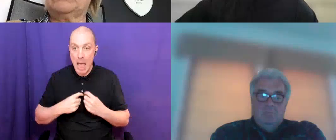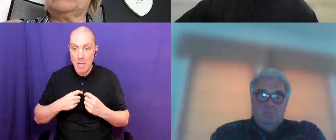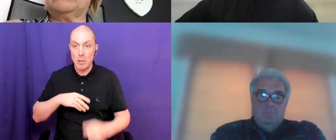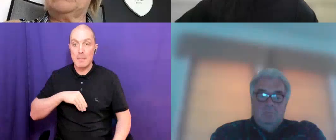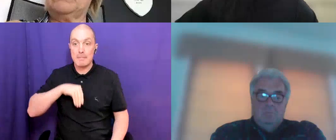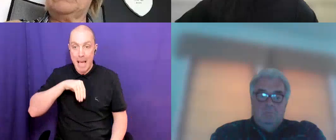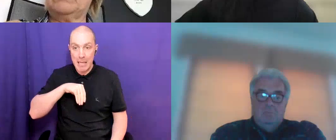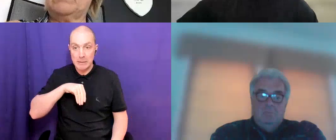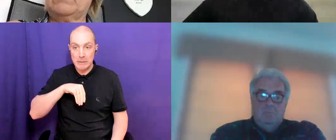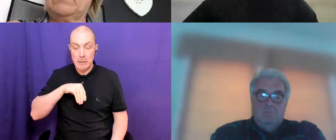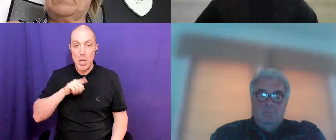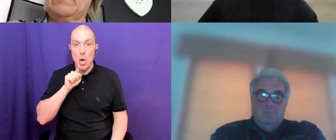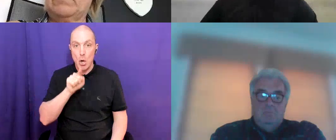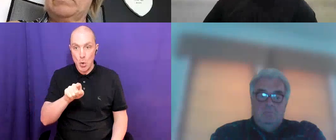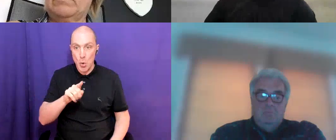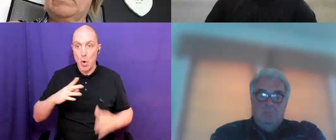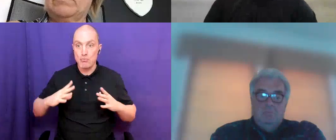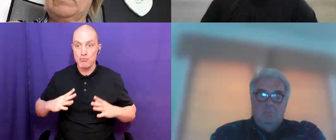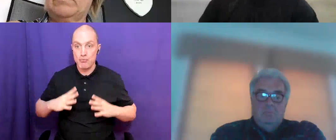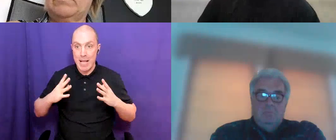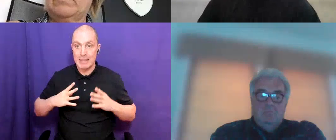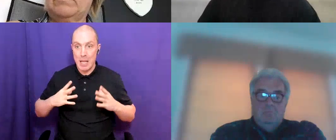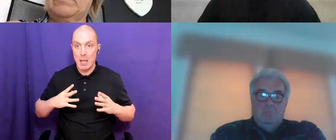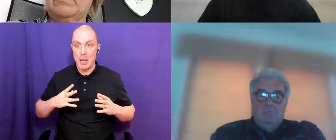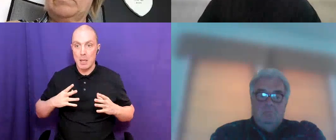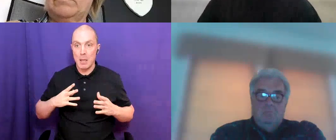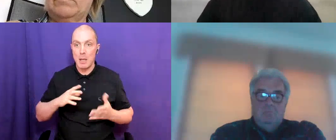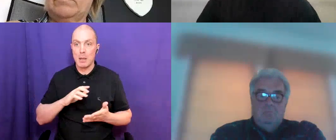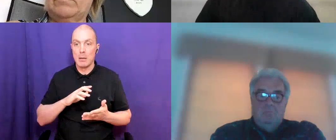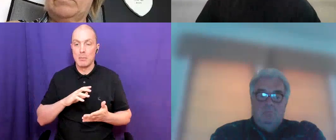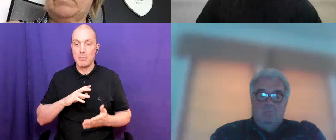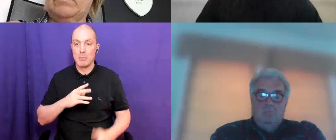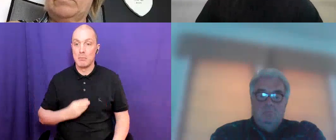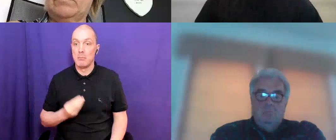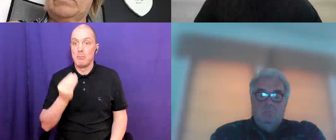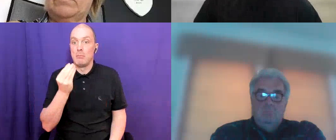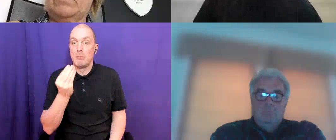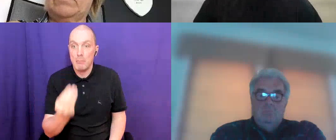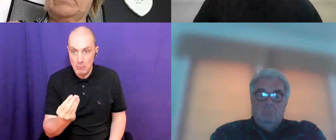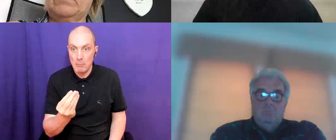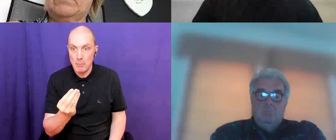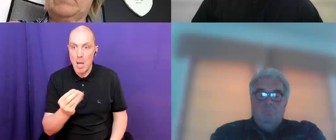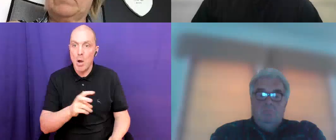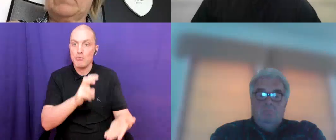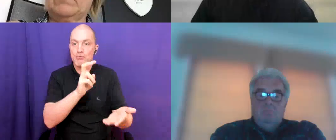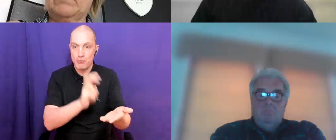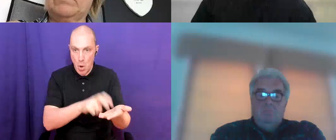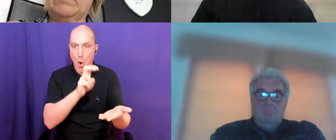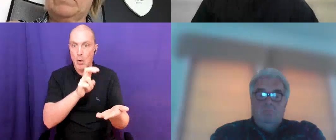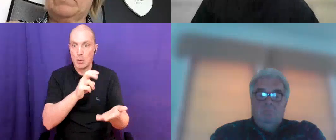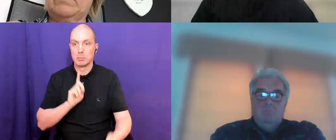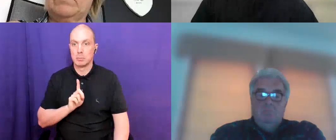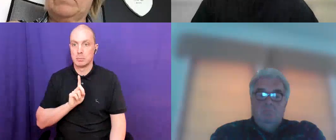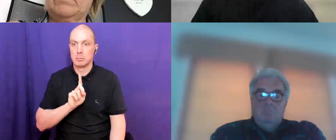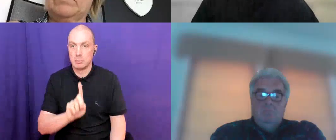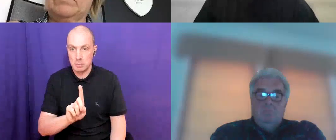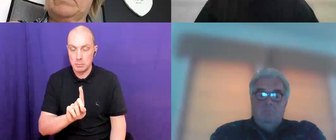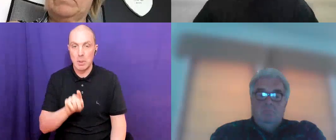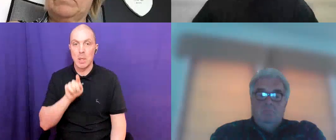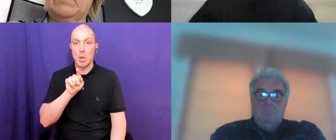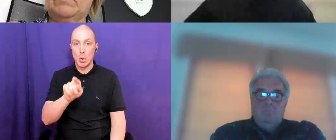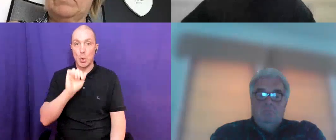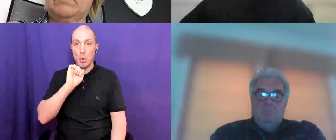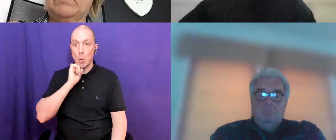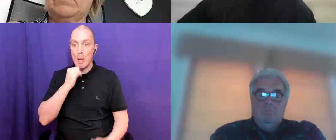ready to hand in your additional printed pass to record your arrival. You will have been allocated either a morning or